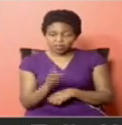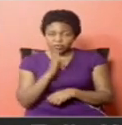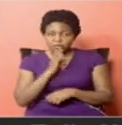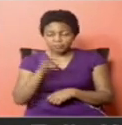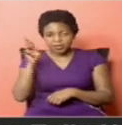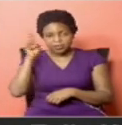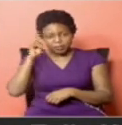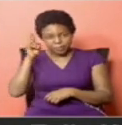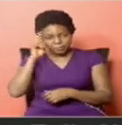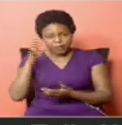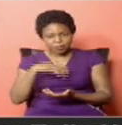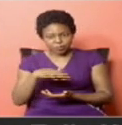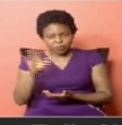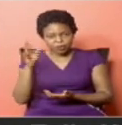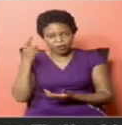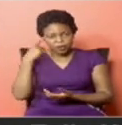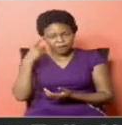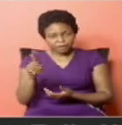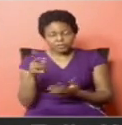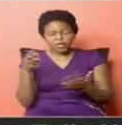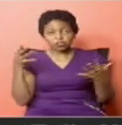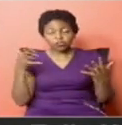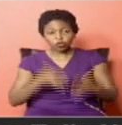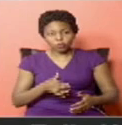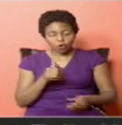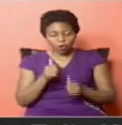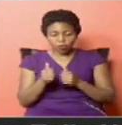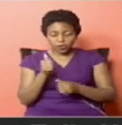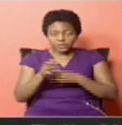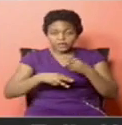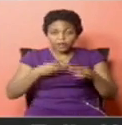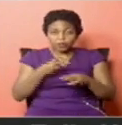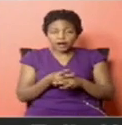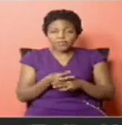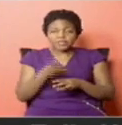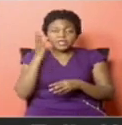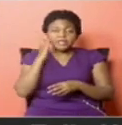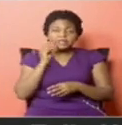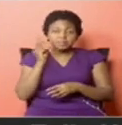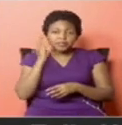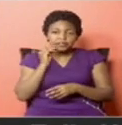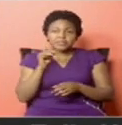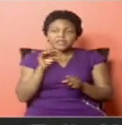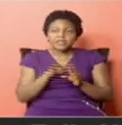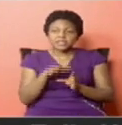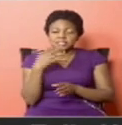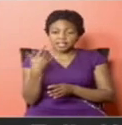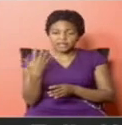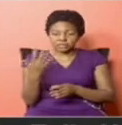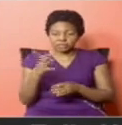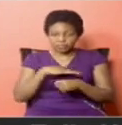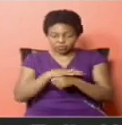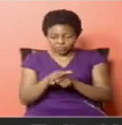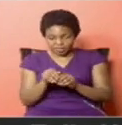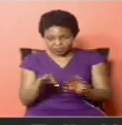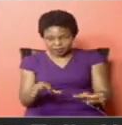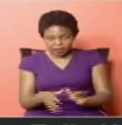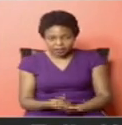remembered most for the rude shock the world has experienced in the hands of COVID-19